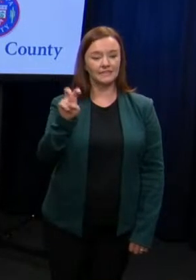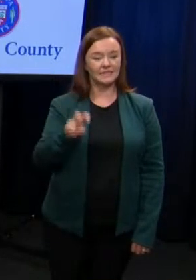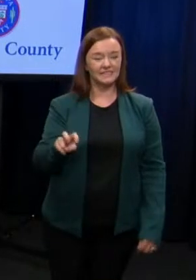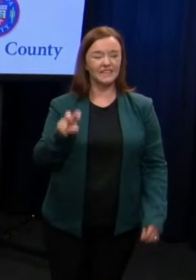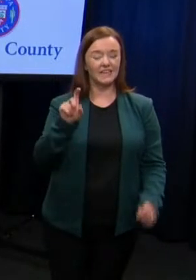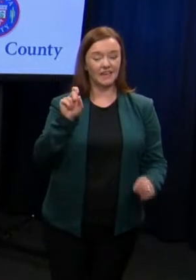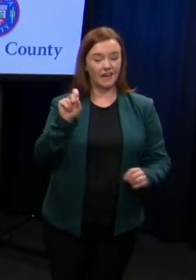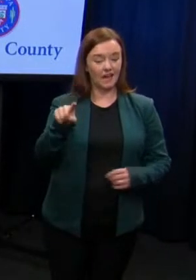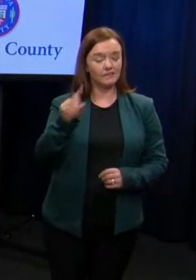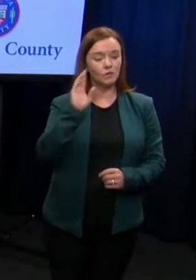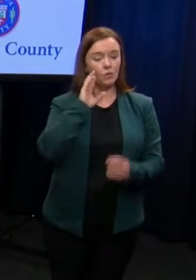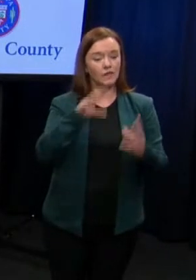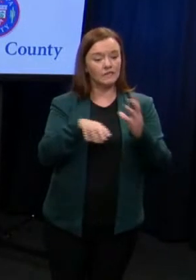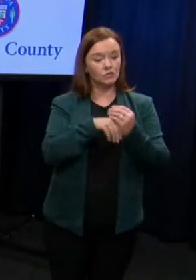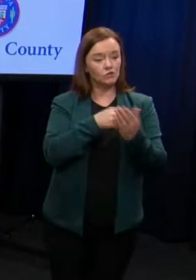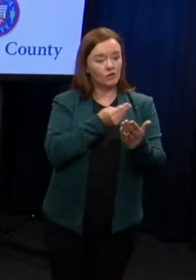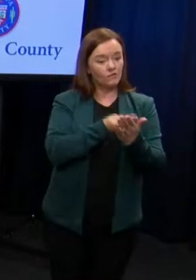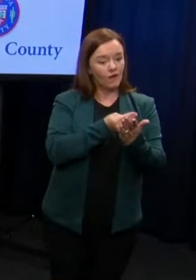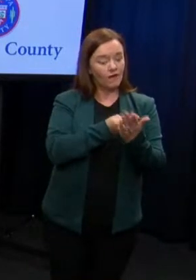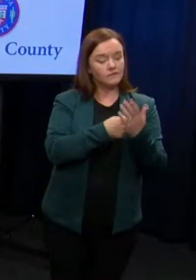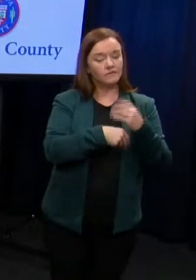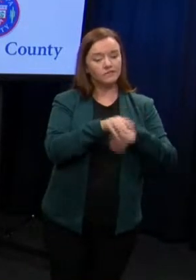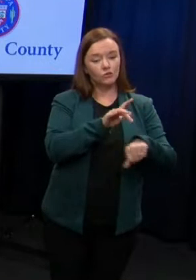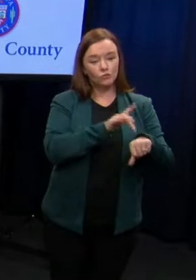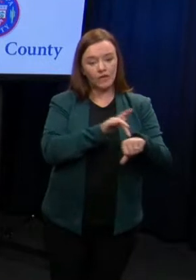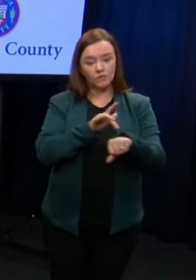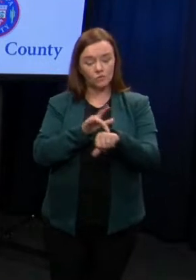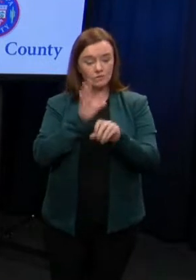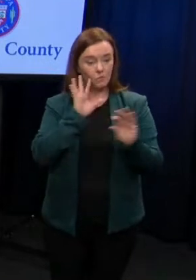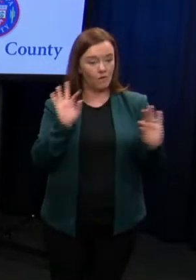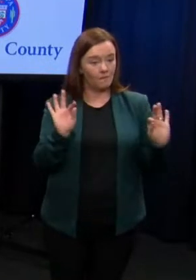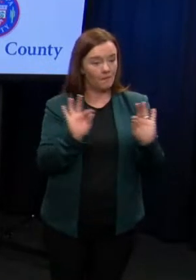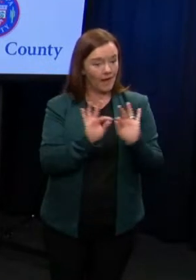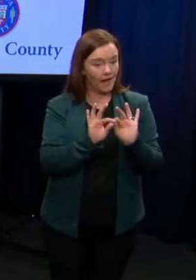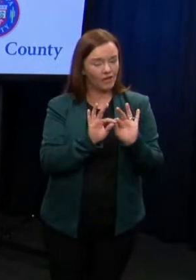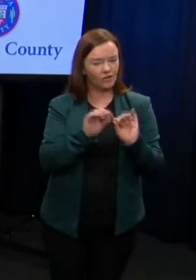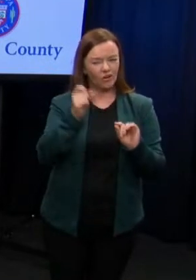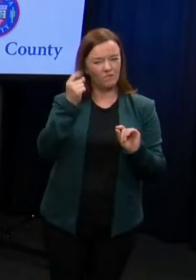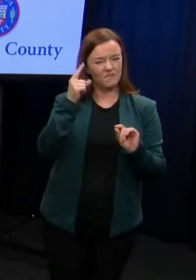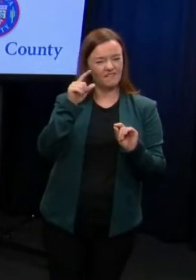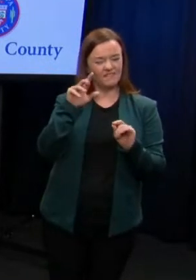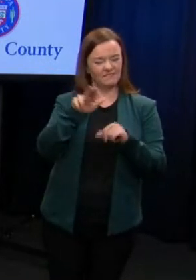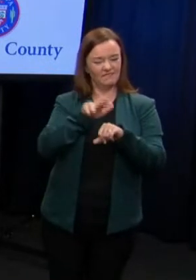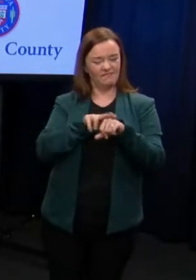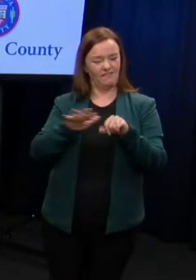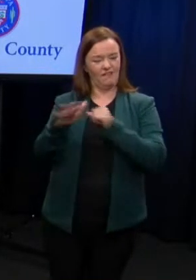additional funds or resources matter given the nationwide shortage of medical staff?